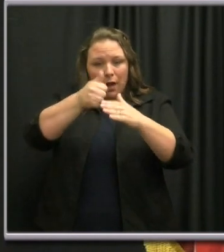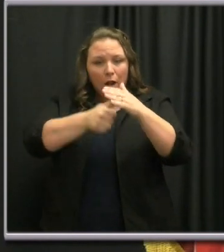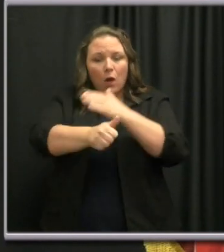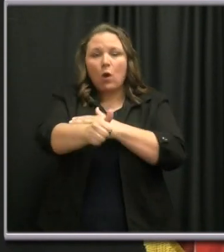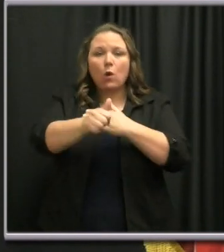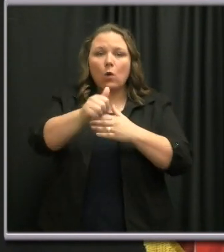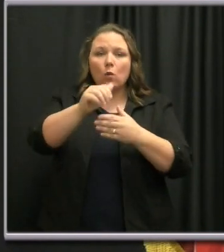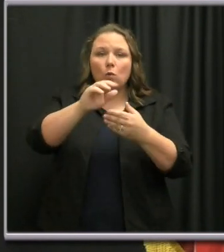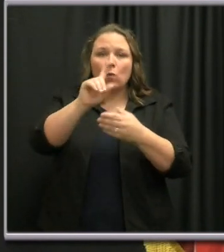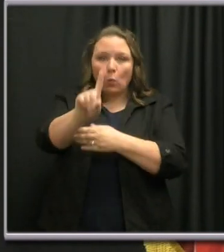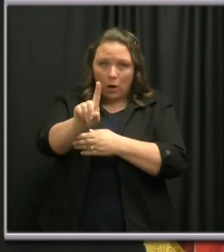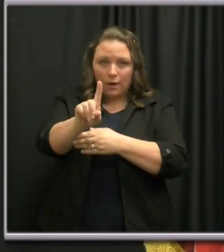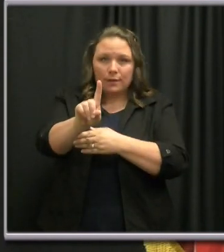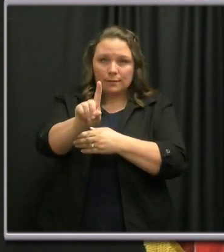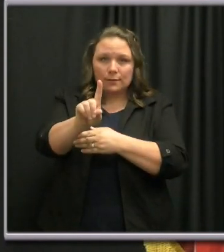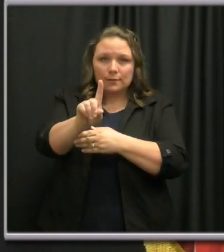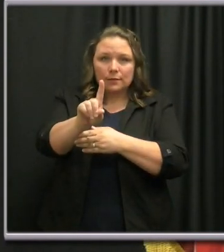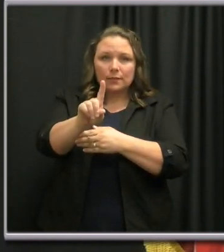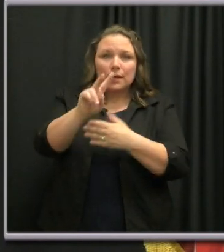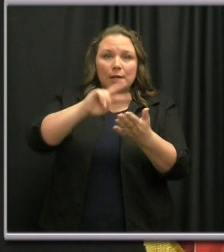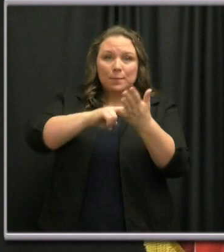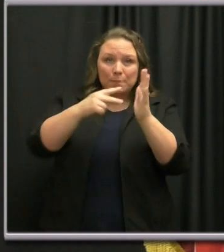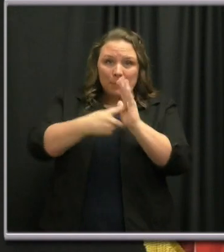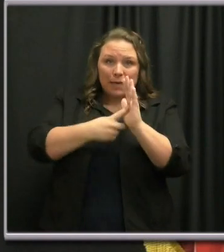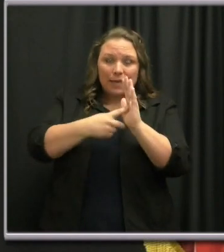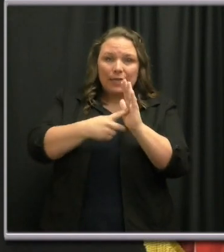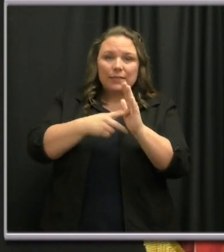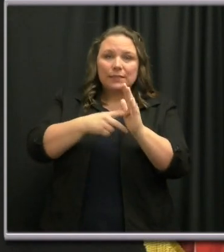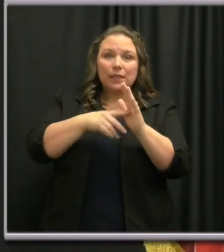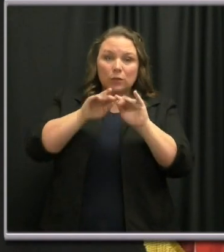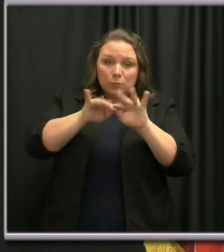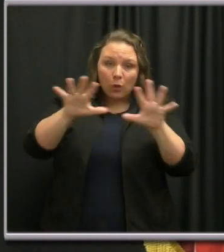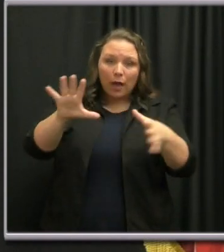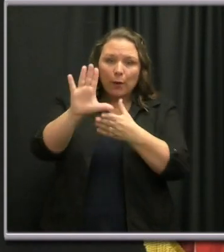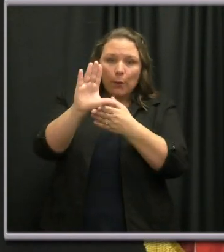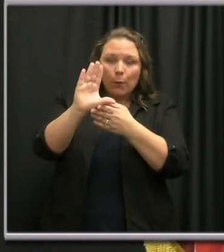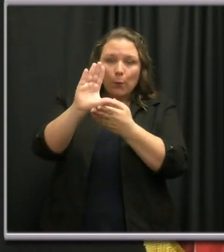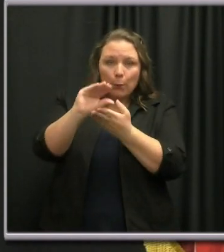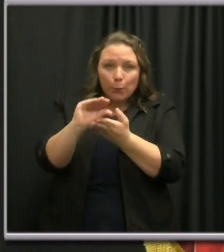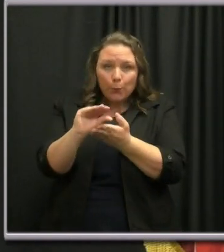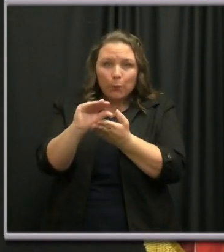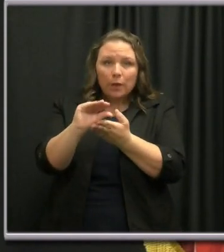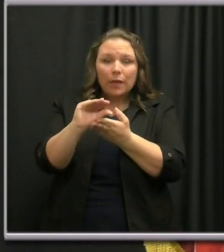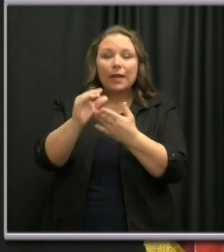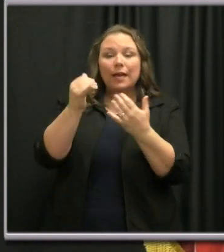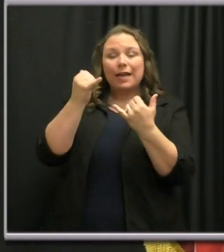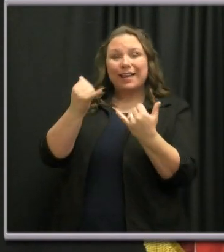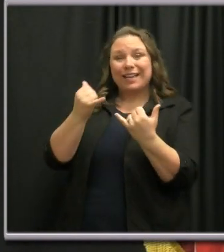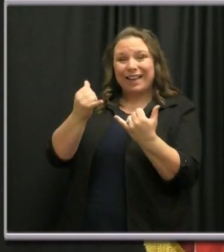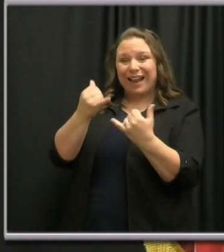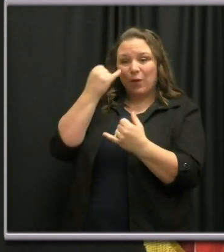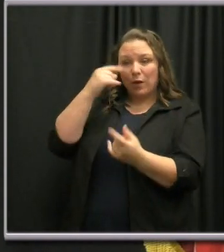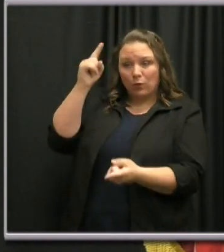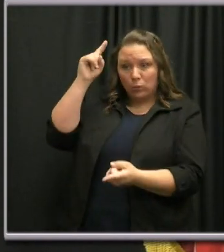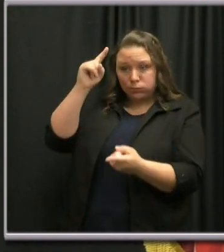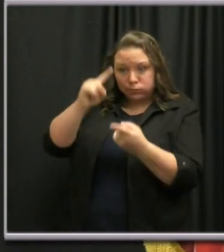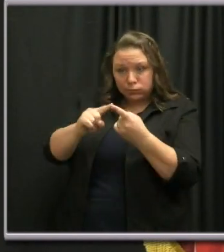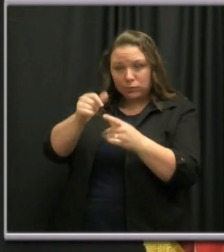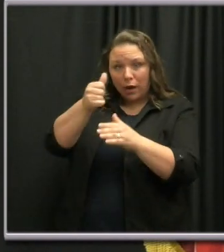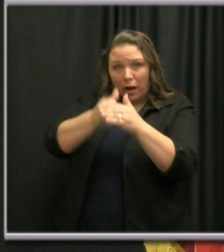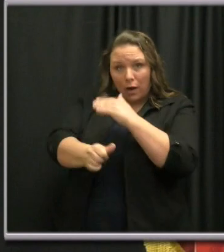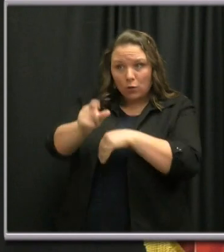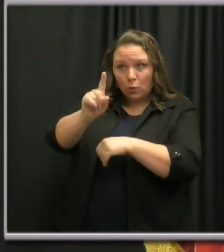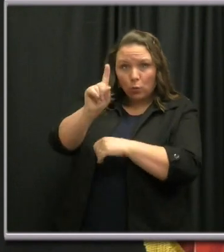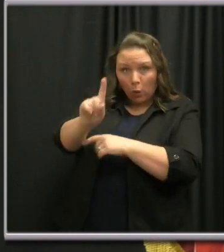1, to the point of shrinking the outbreak. Now, if the transmission rate is reduced below